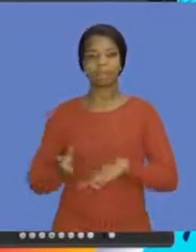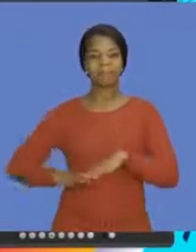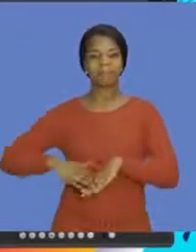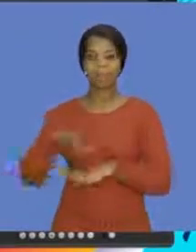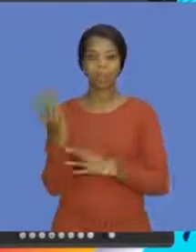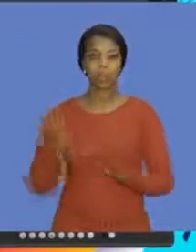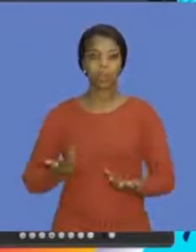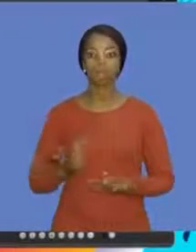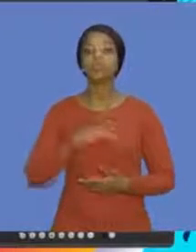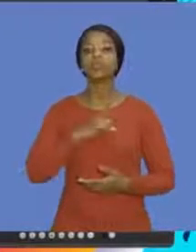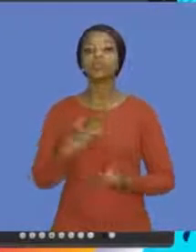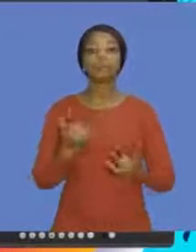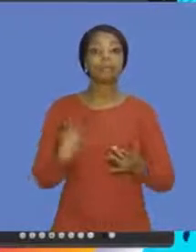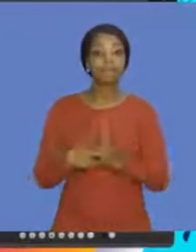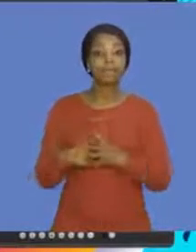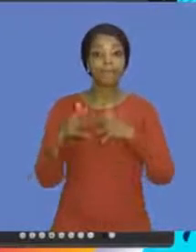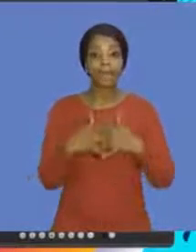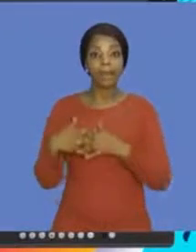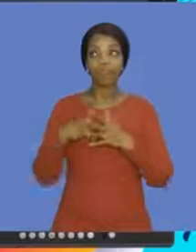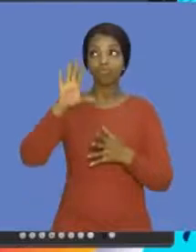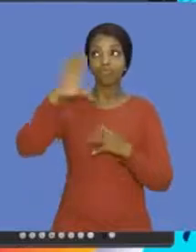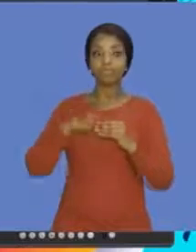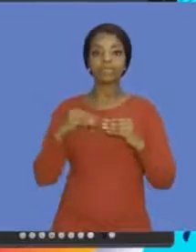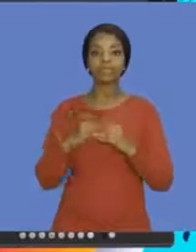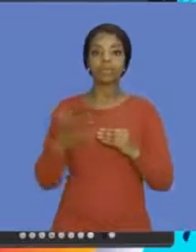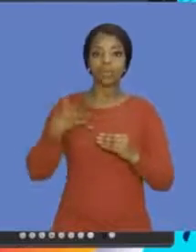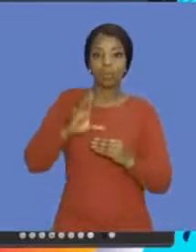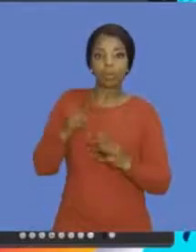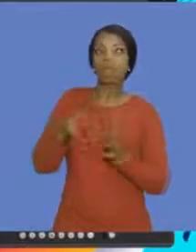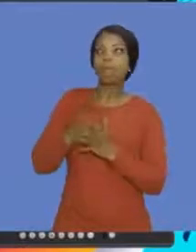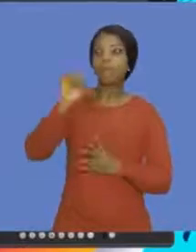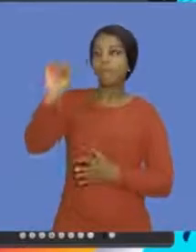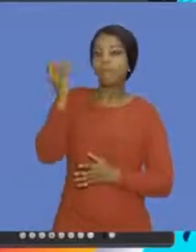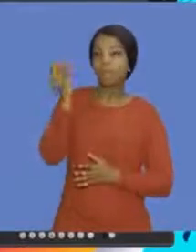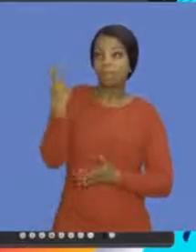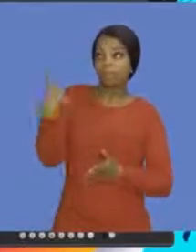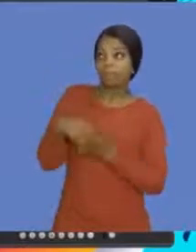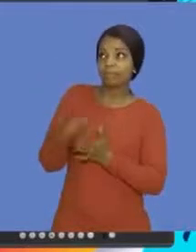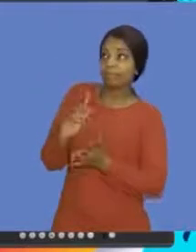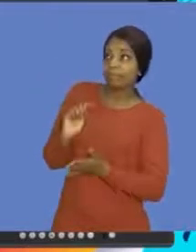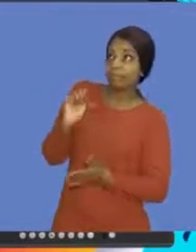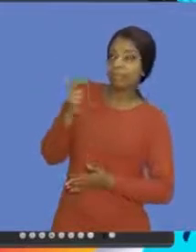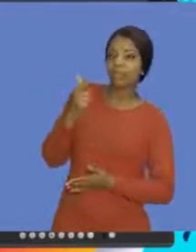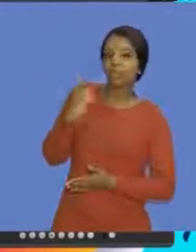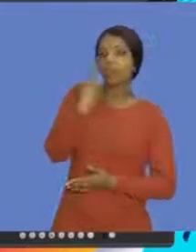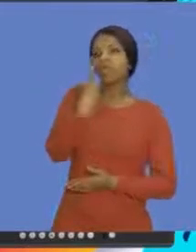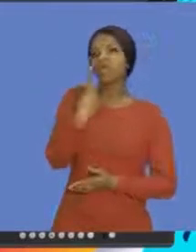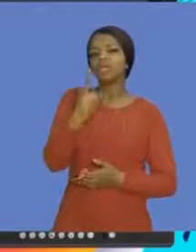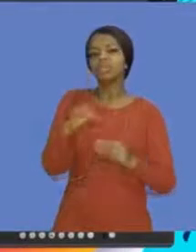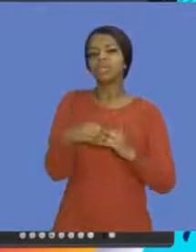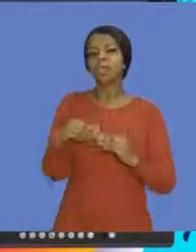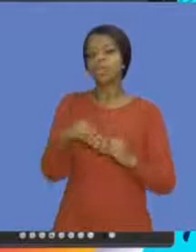17 rands. It has actually gone to that particular price. So that was quite a big increase in terms of